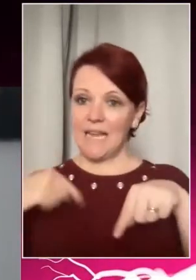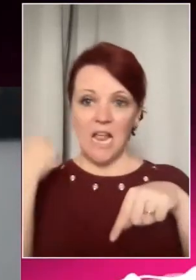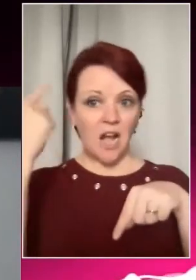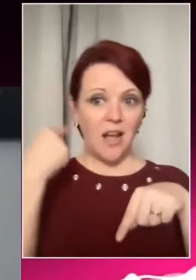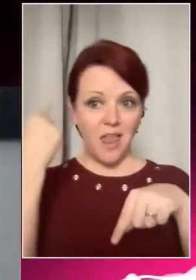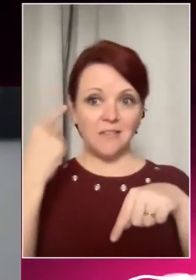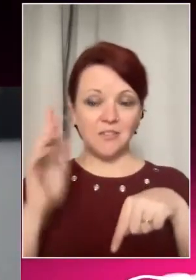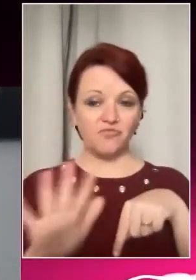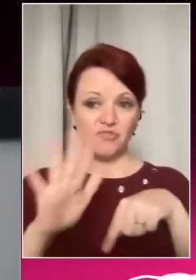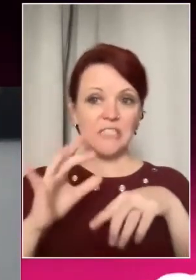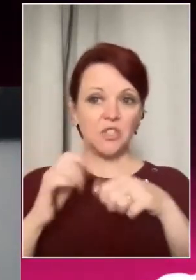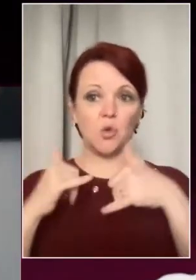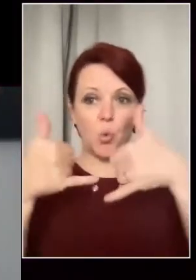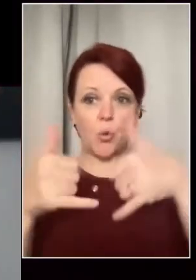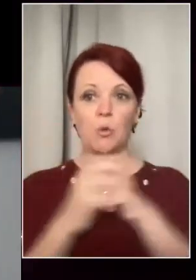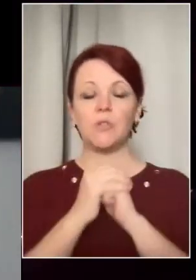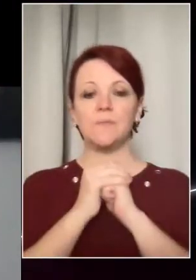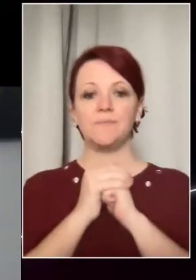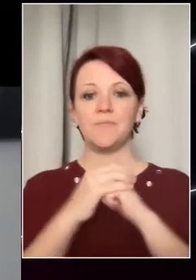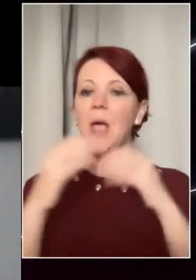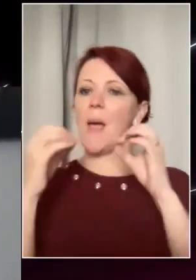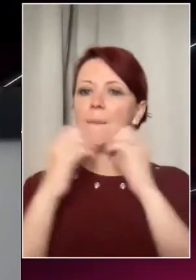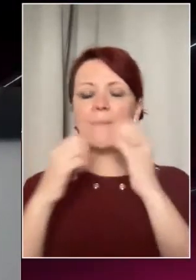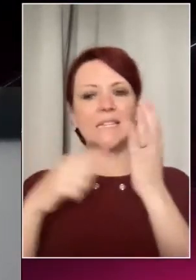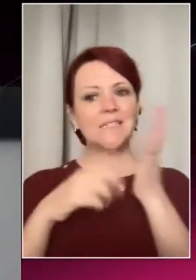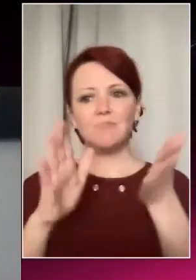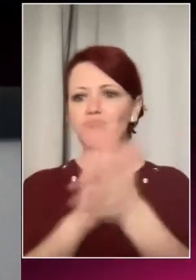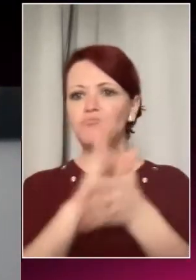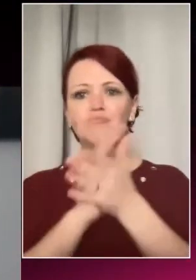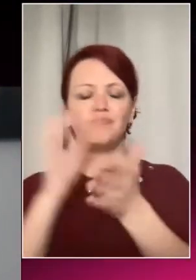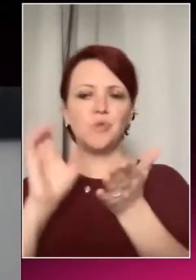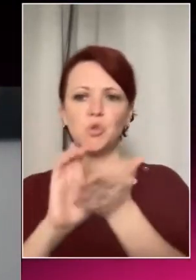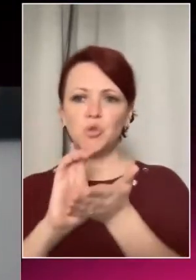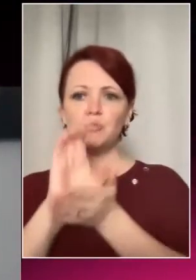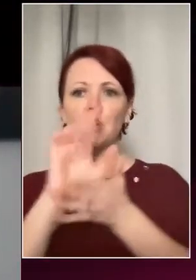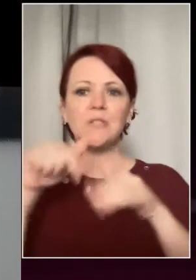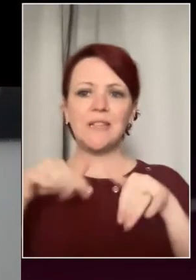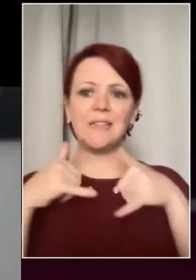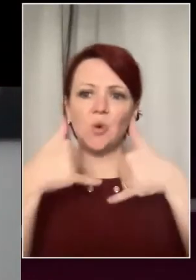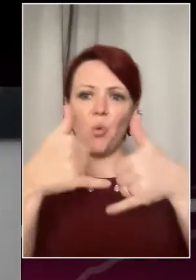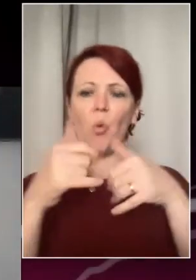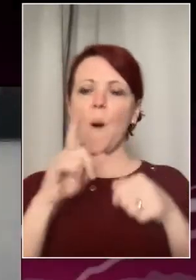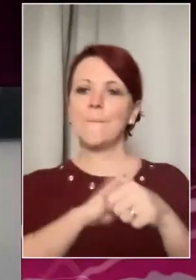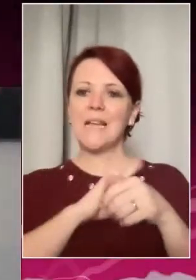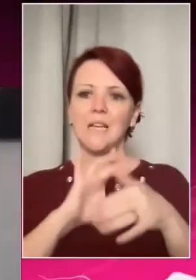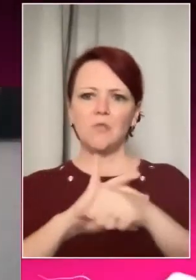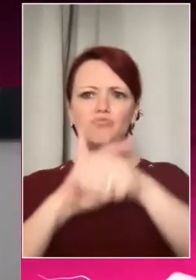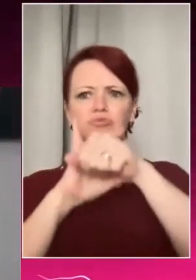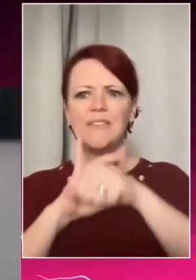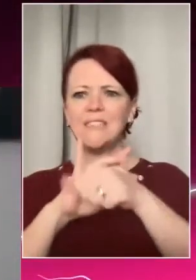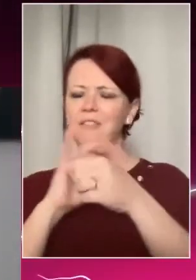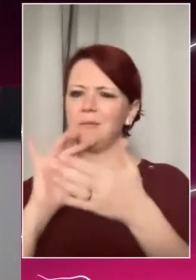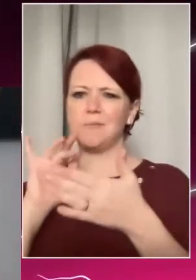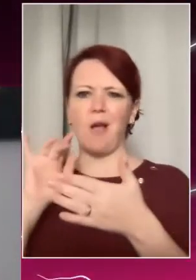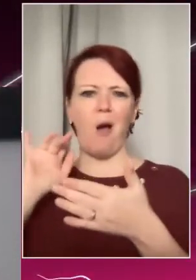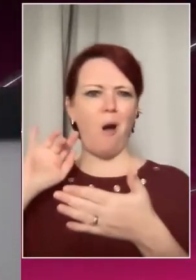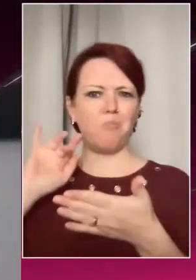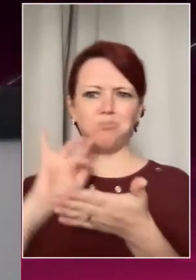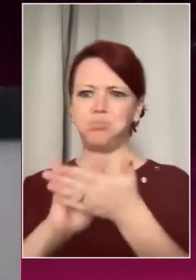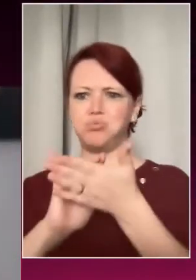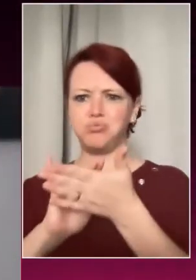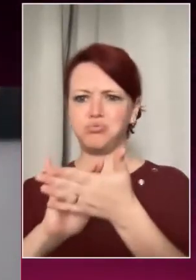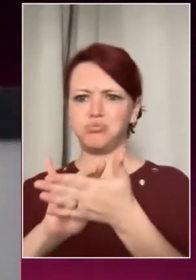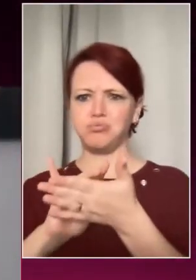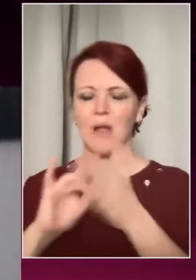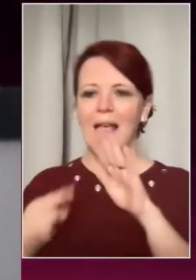Awards. BT are delighted to sponsor these awards because apprenticeships are a core part of BT's talent